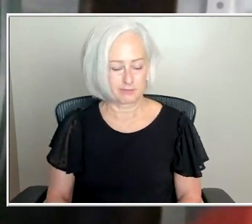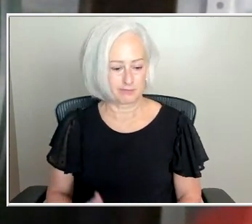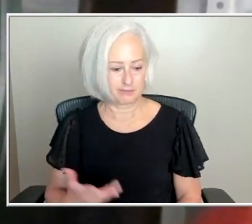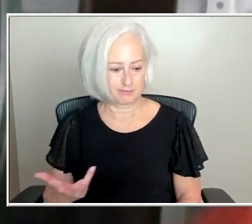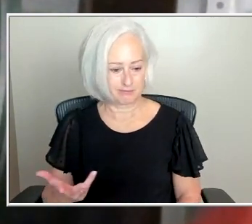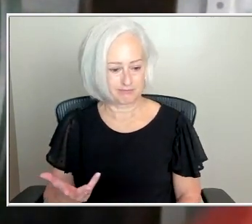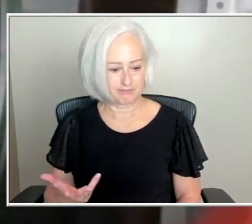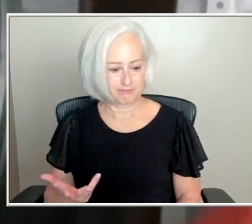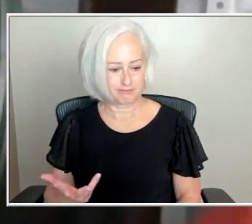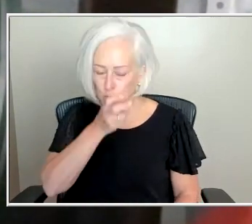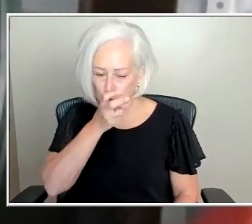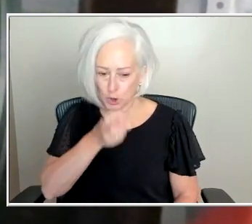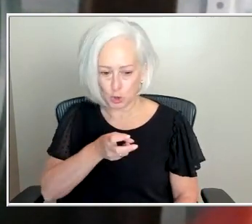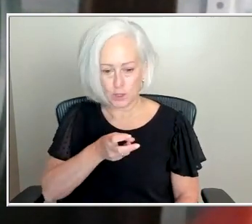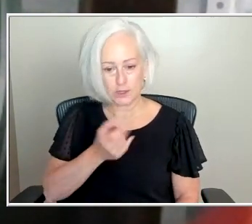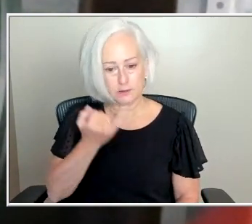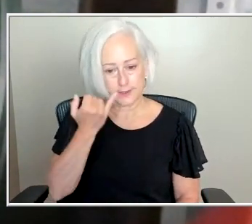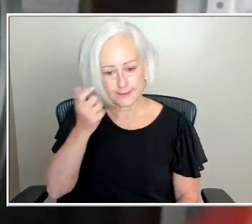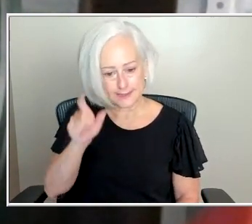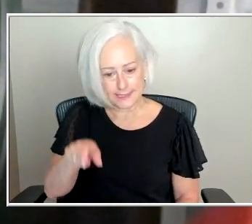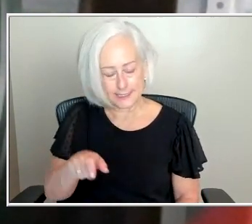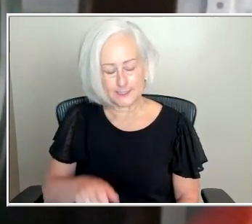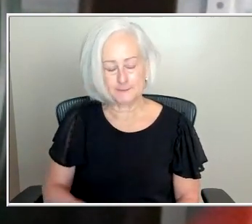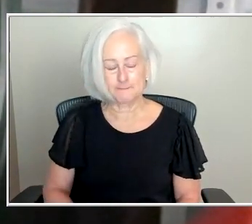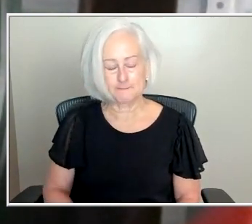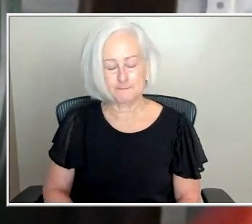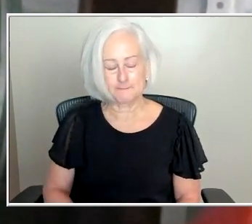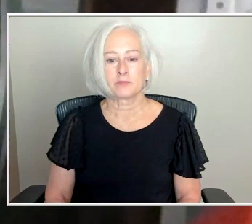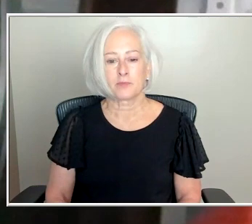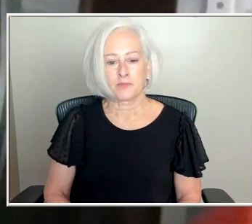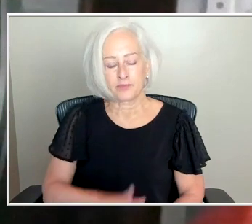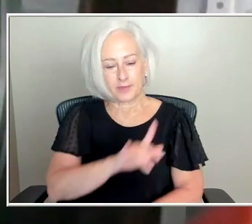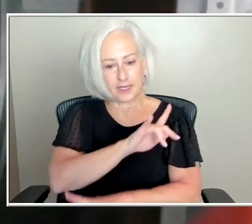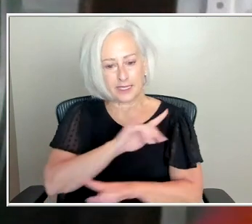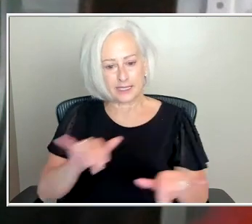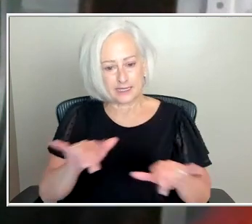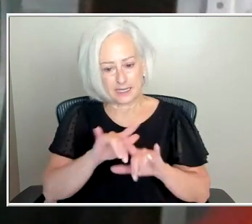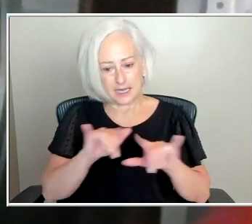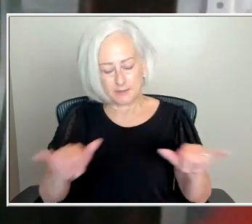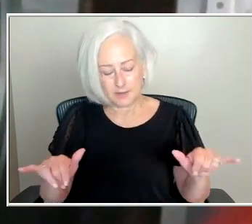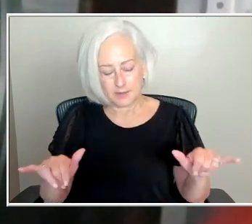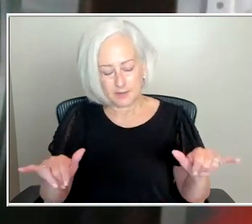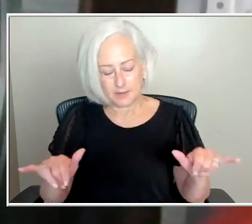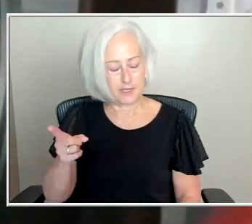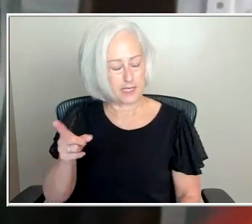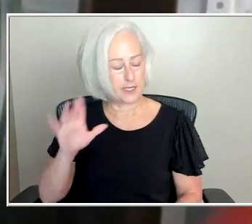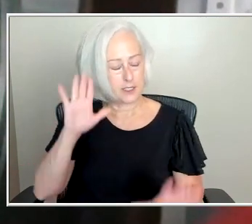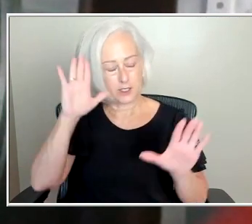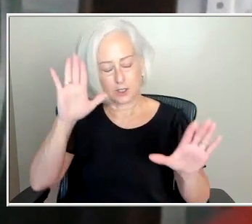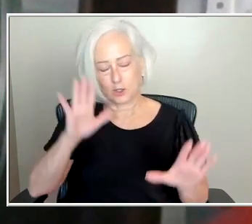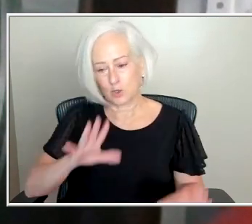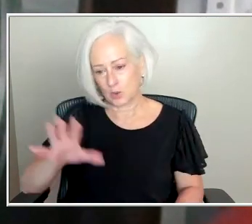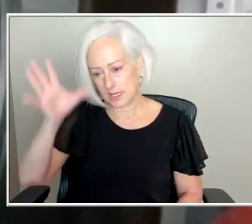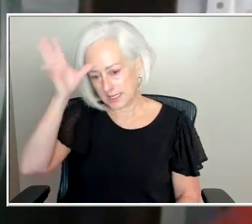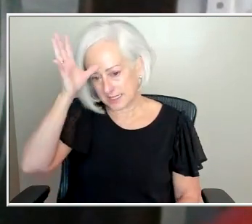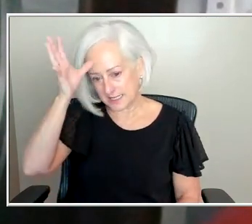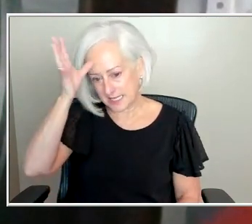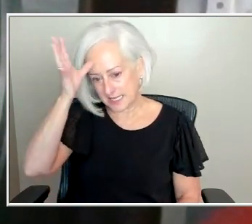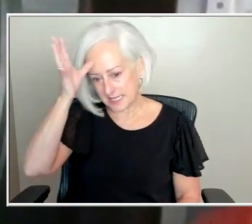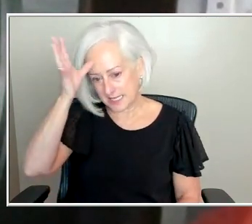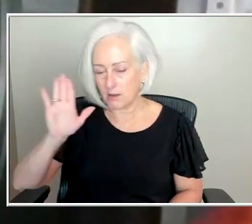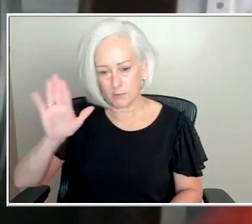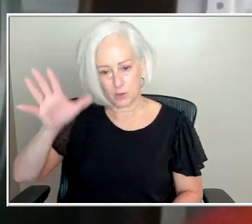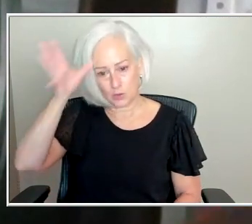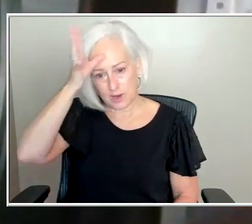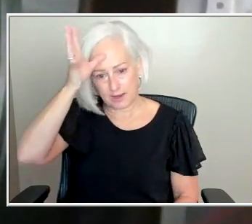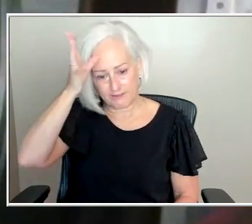stern when he needs to be. So, but at the same time, he's a great father. He was a great father. He is a great father.